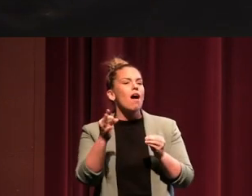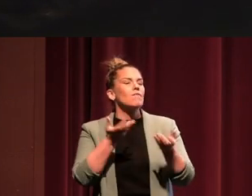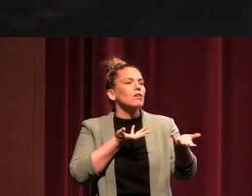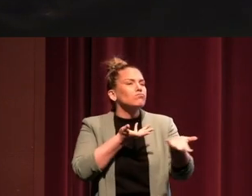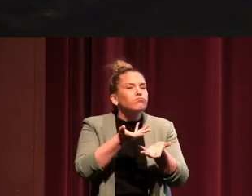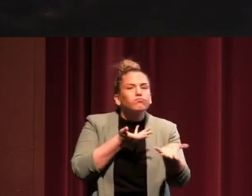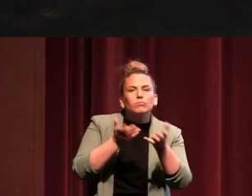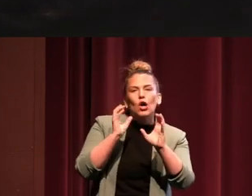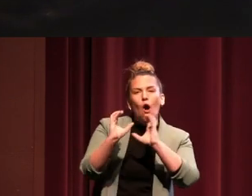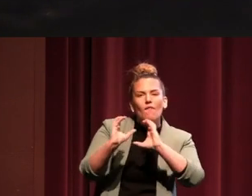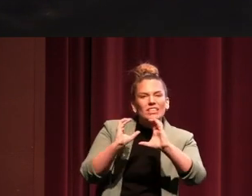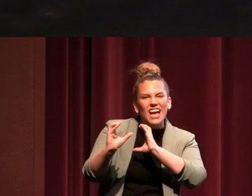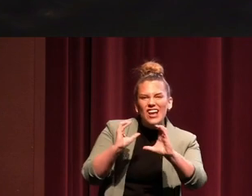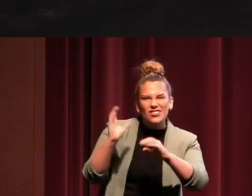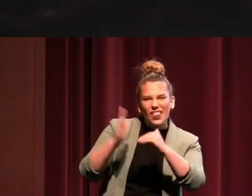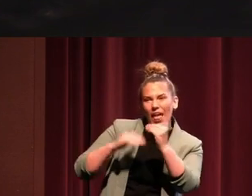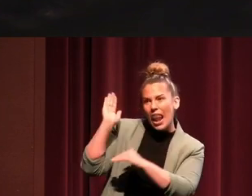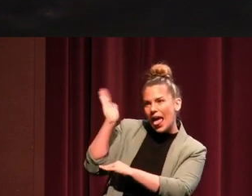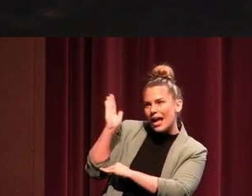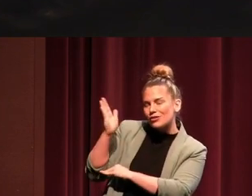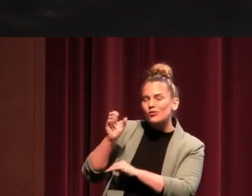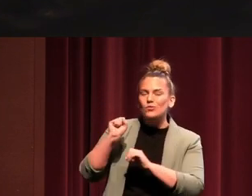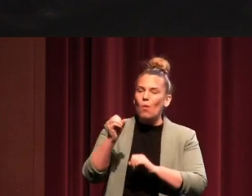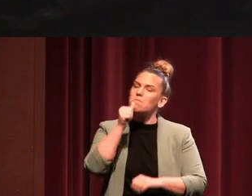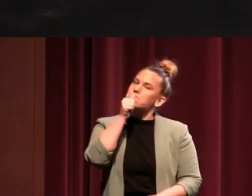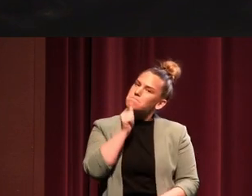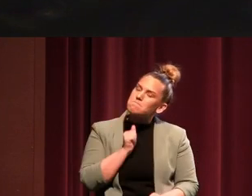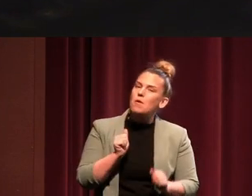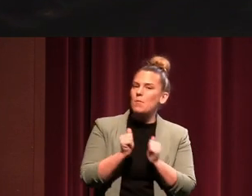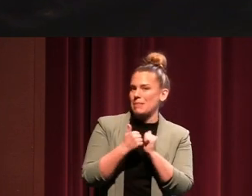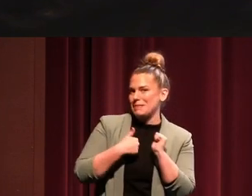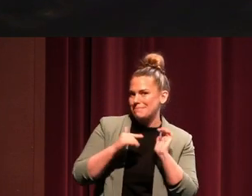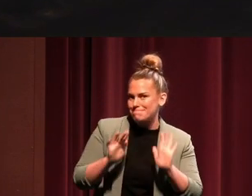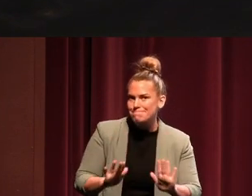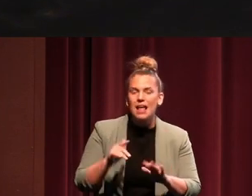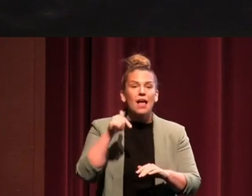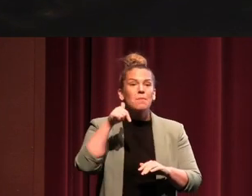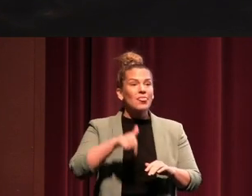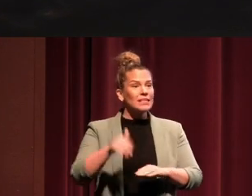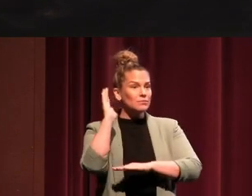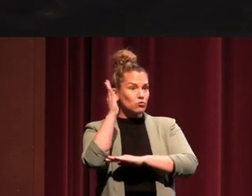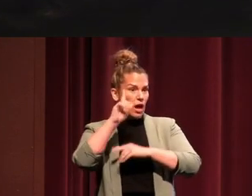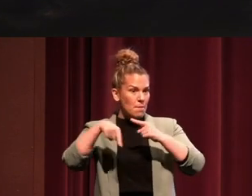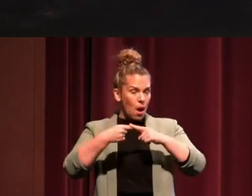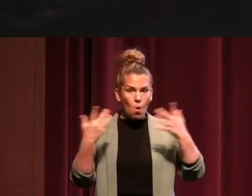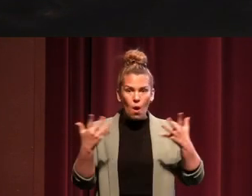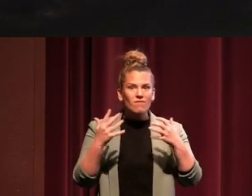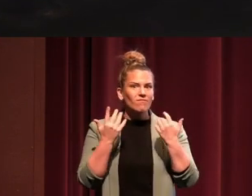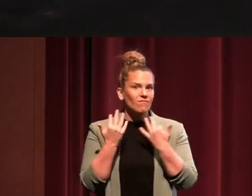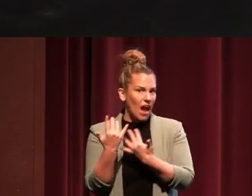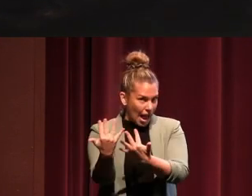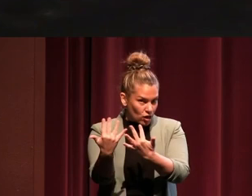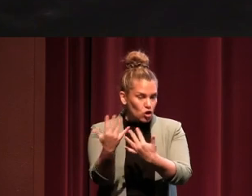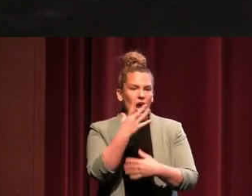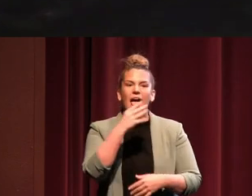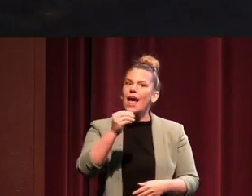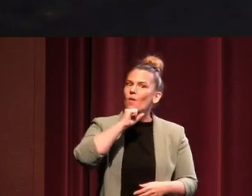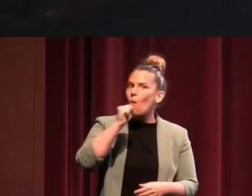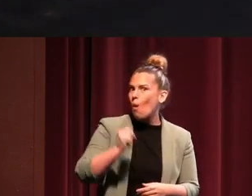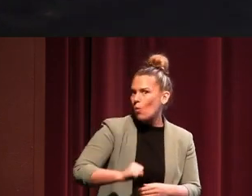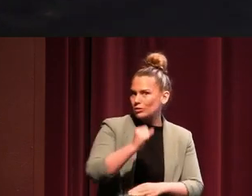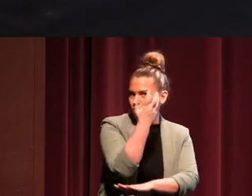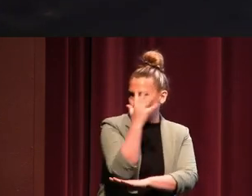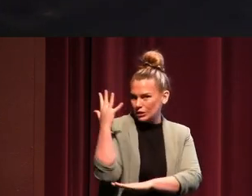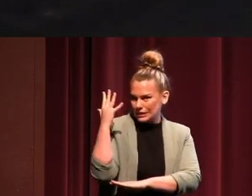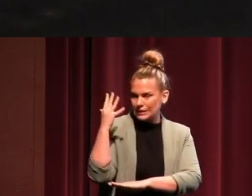than a lecture, but please bear with me. This presentation is about fire, and it's about old trees,